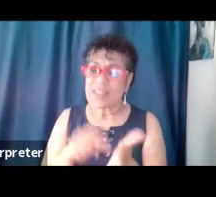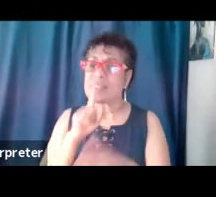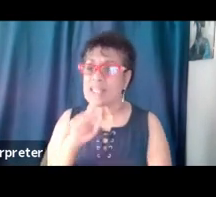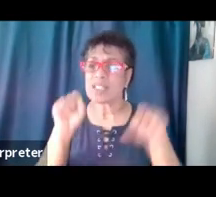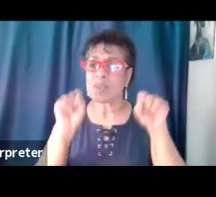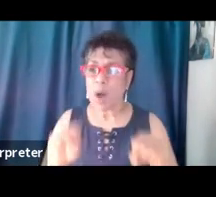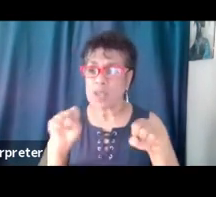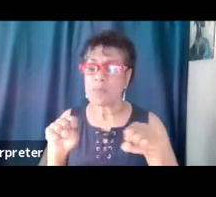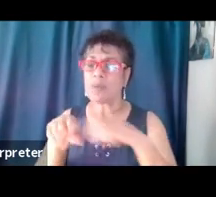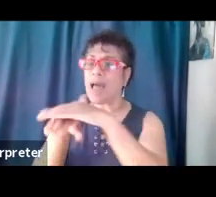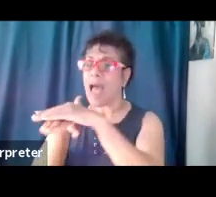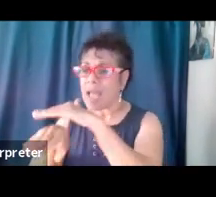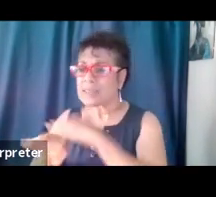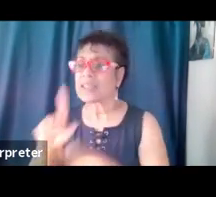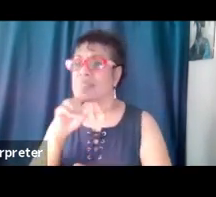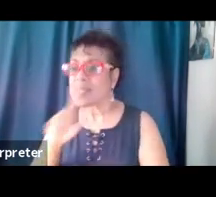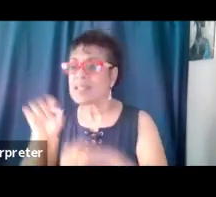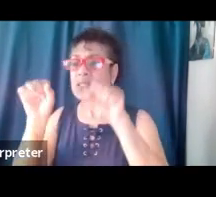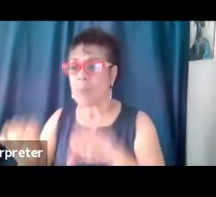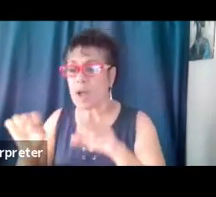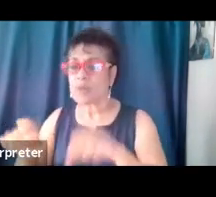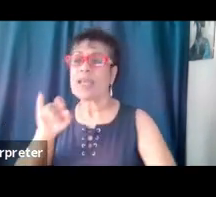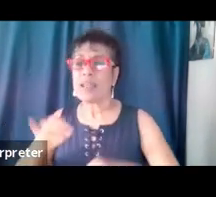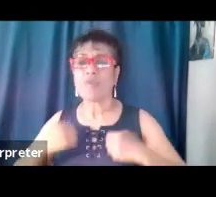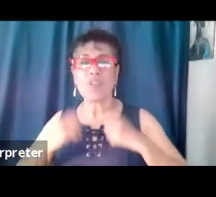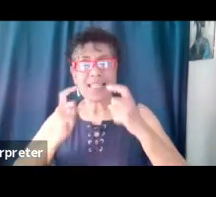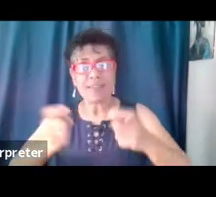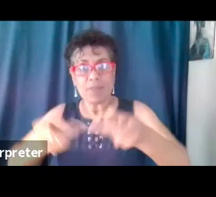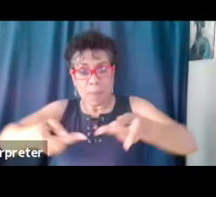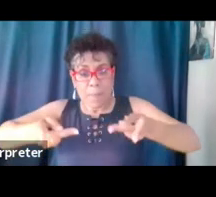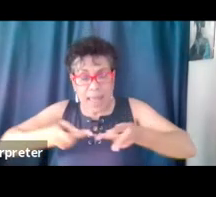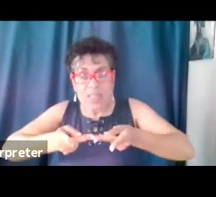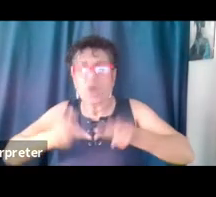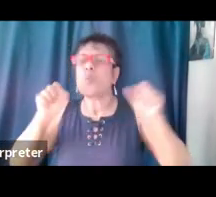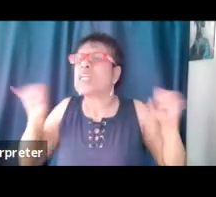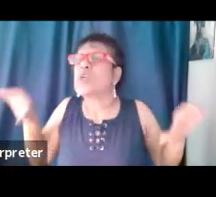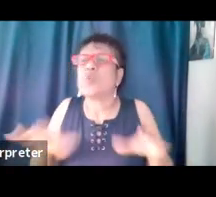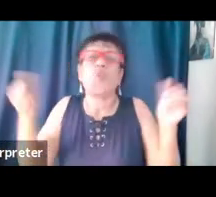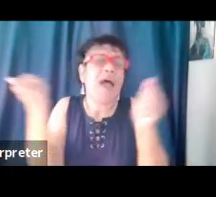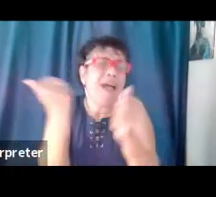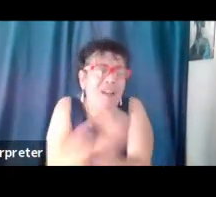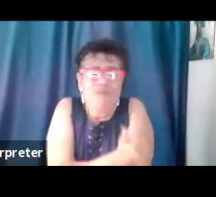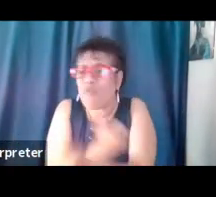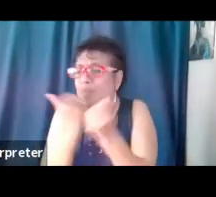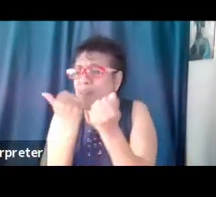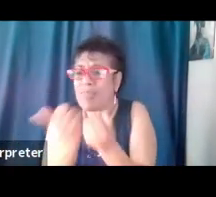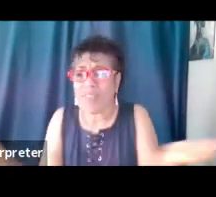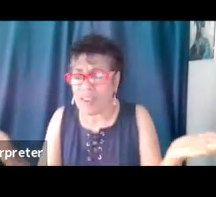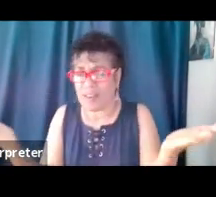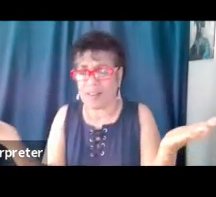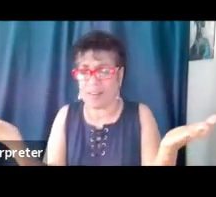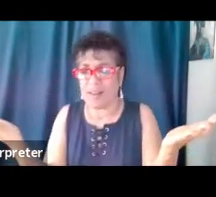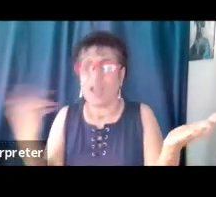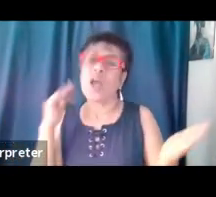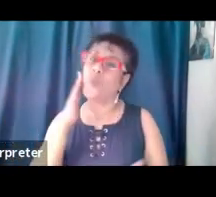possible in all of our spaces, that given the platform, we are able to do everything and that we will